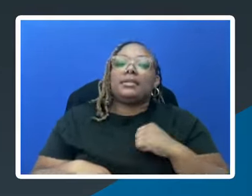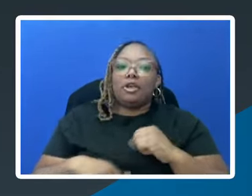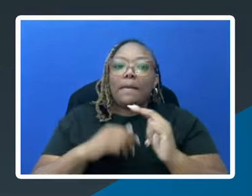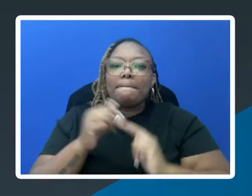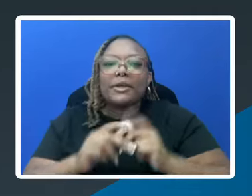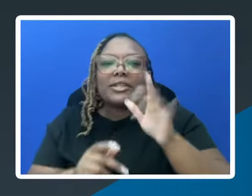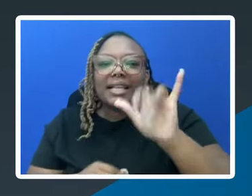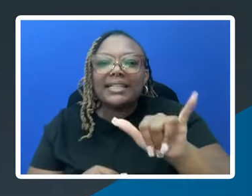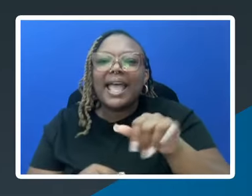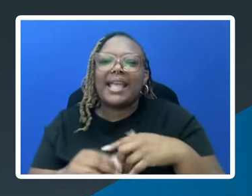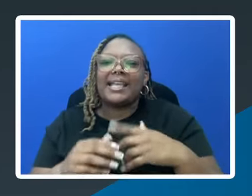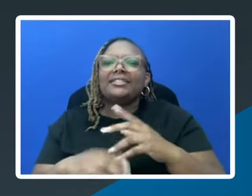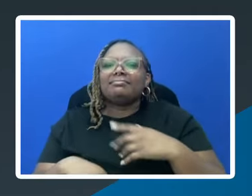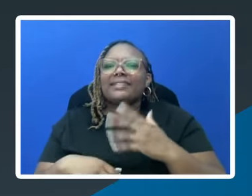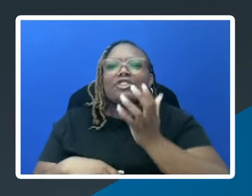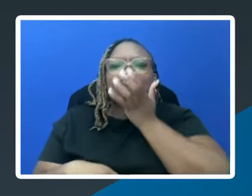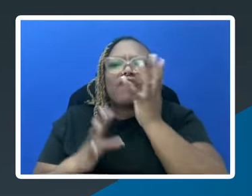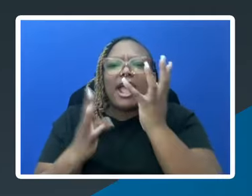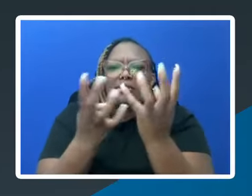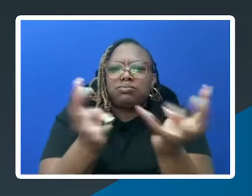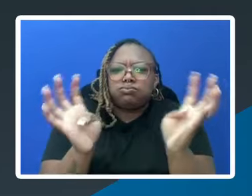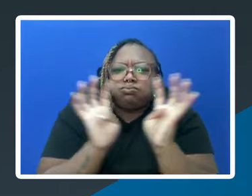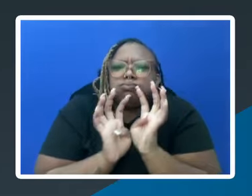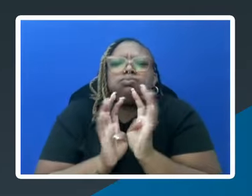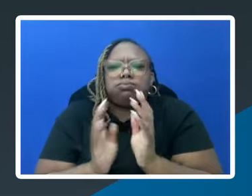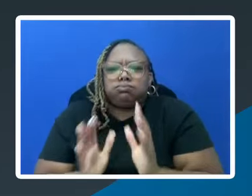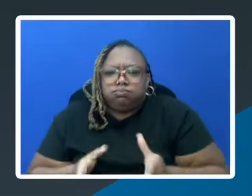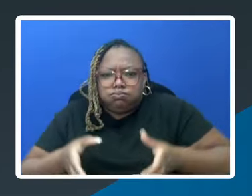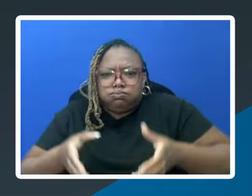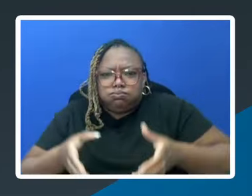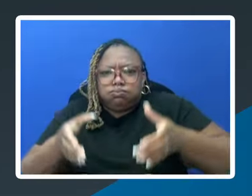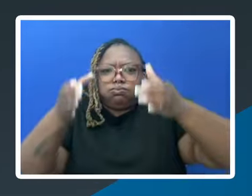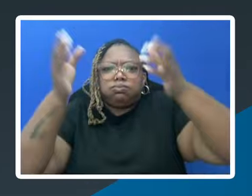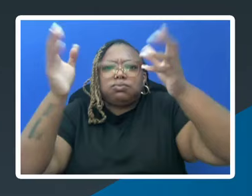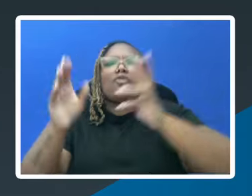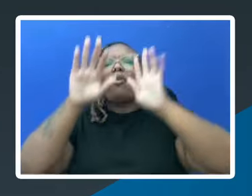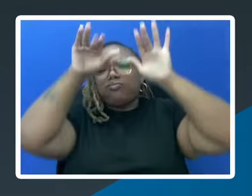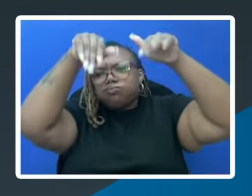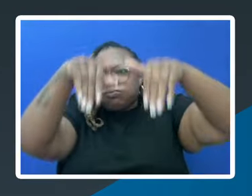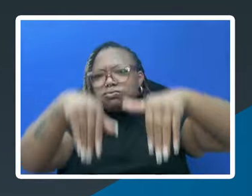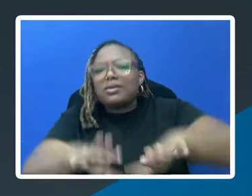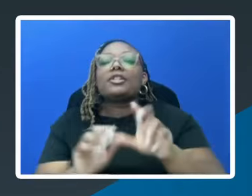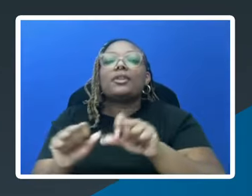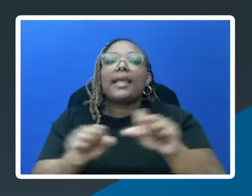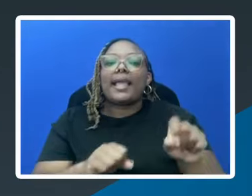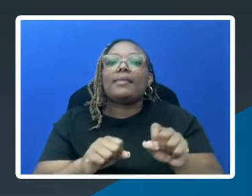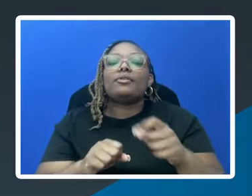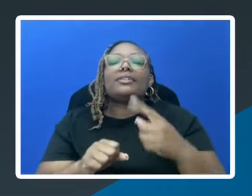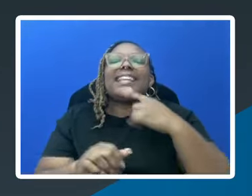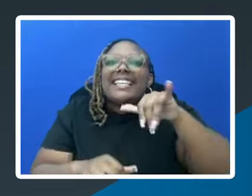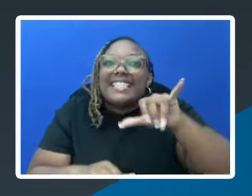on the side so it can do photosynthesis. And there are waterfalls coming off, right? And so they were able to finally say, yes, that's the vision that we have for